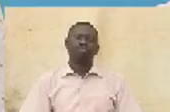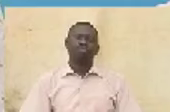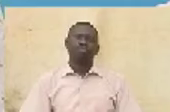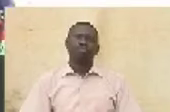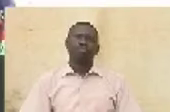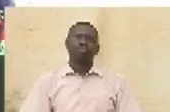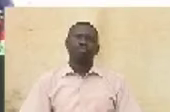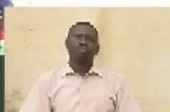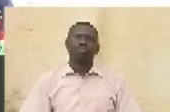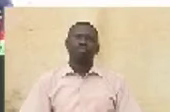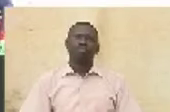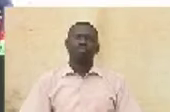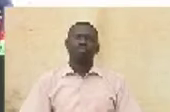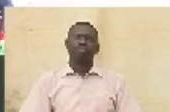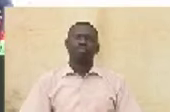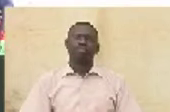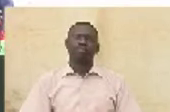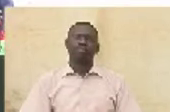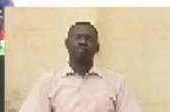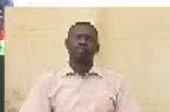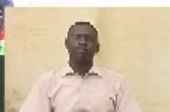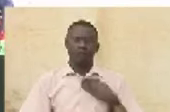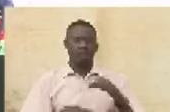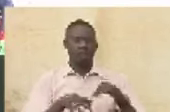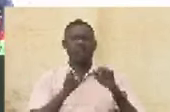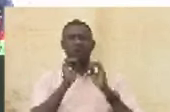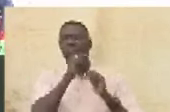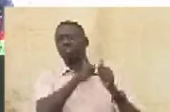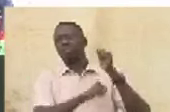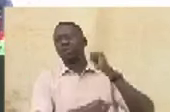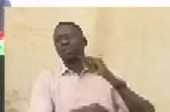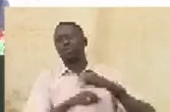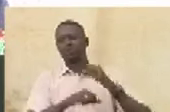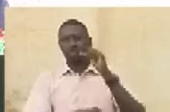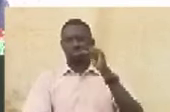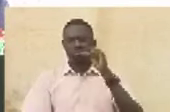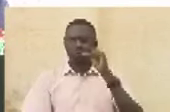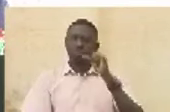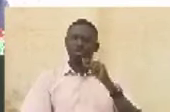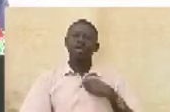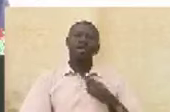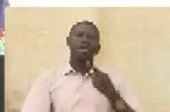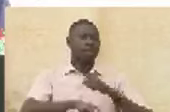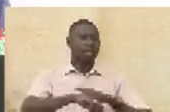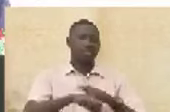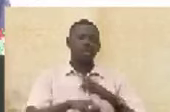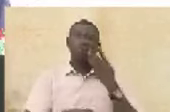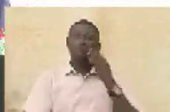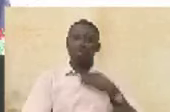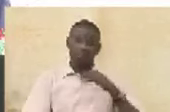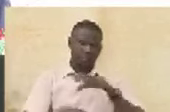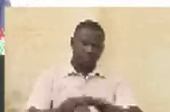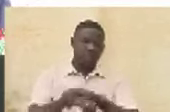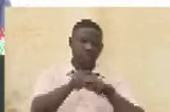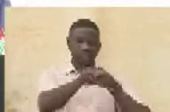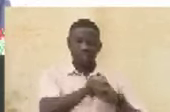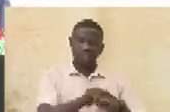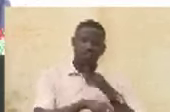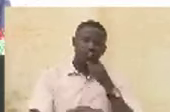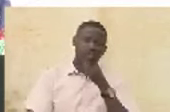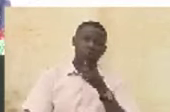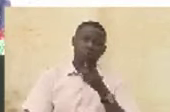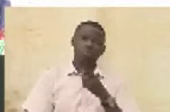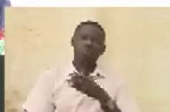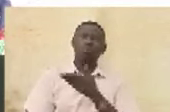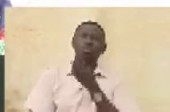At the point, let me take you back a bit. At the point when they were taking you, where